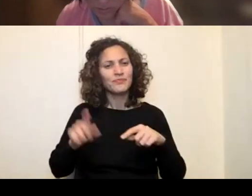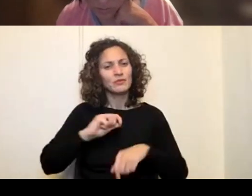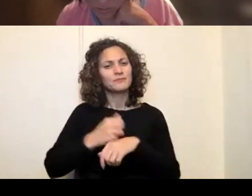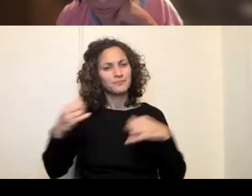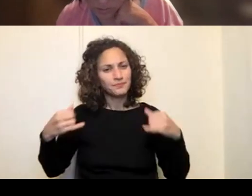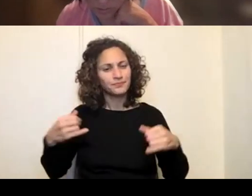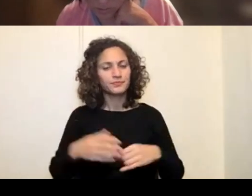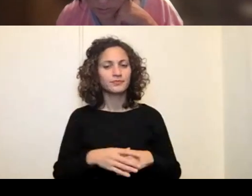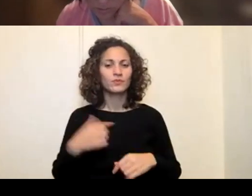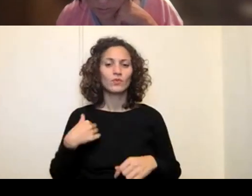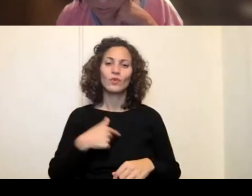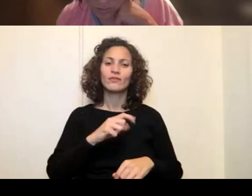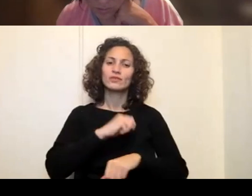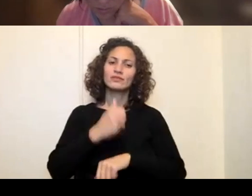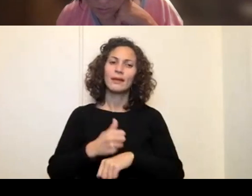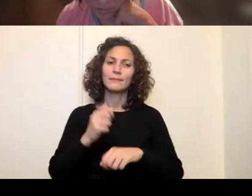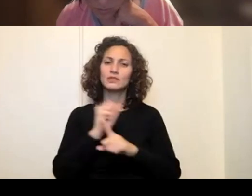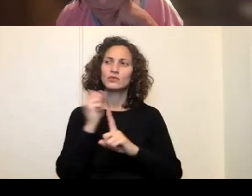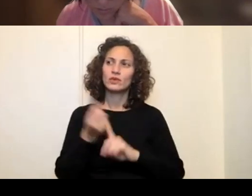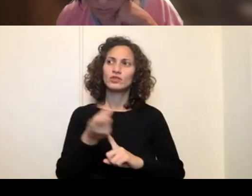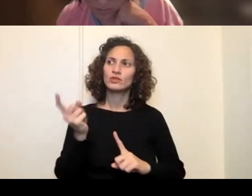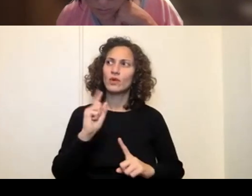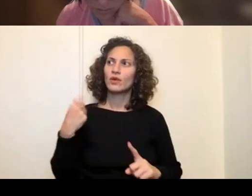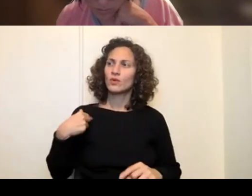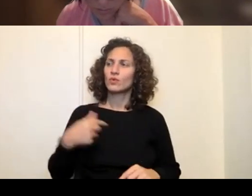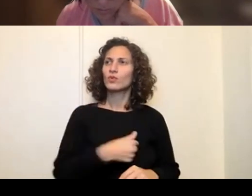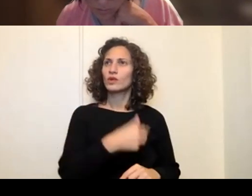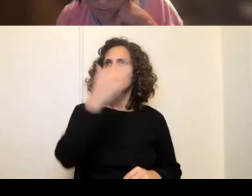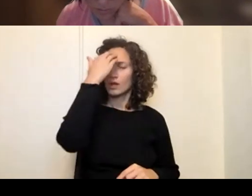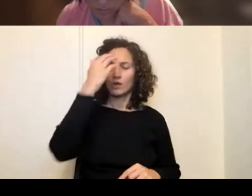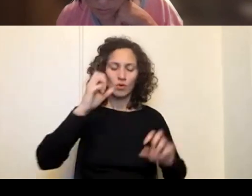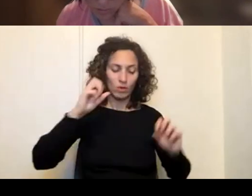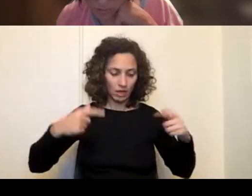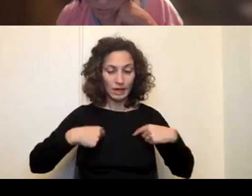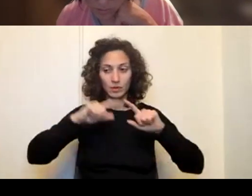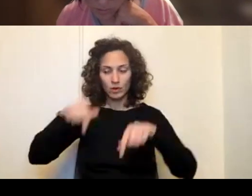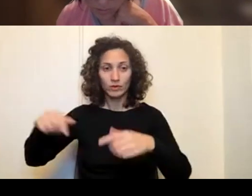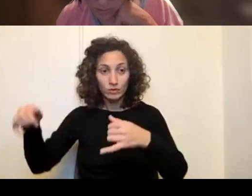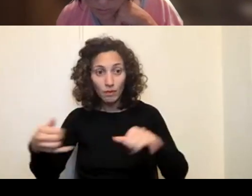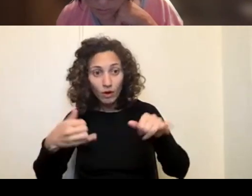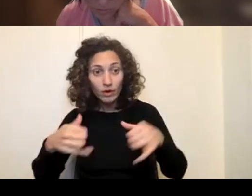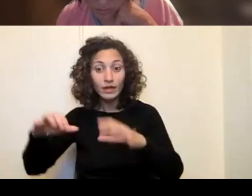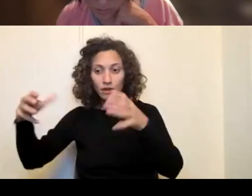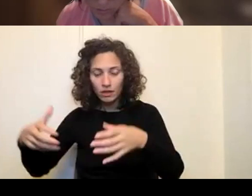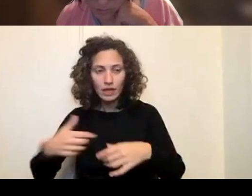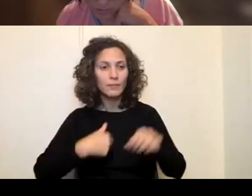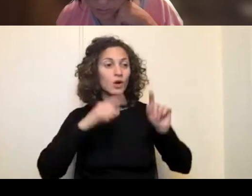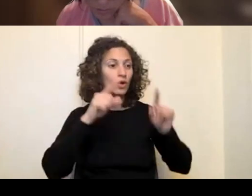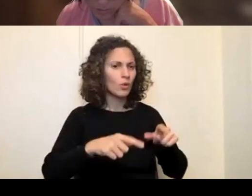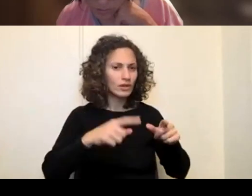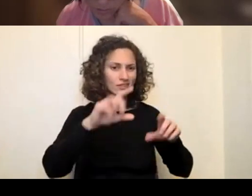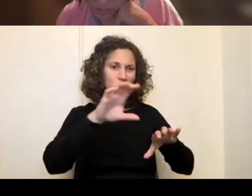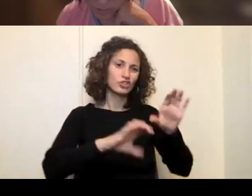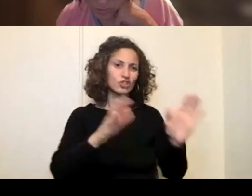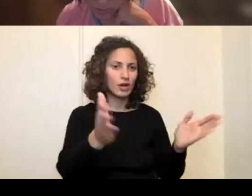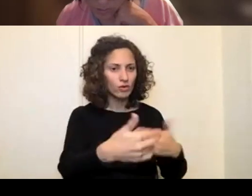we know in our minds, like, I'm going to this party, or I'm going to be in this chat room, and I'm writing my dating